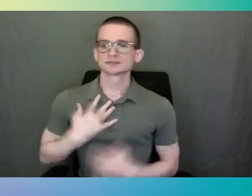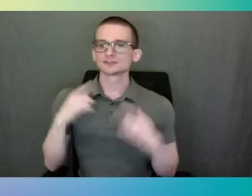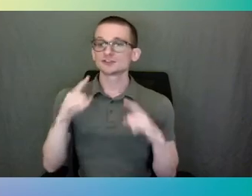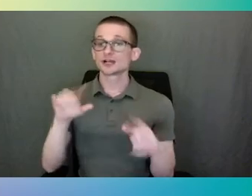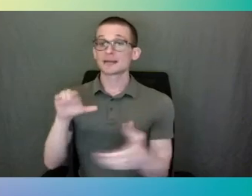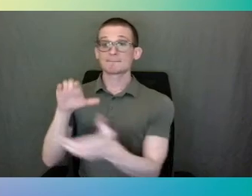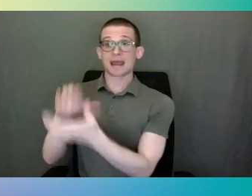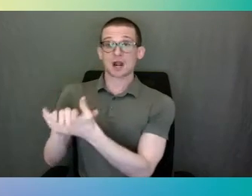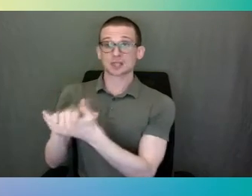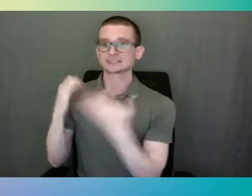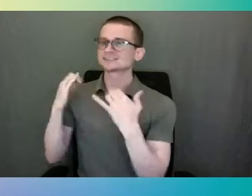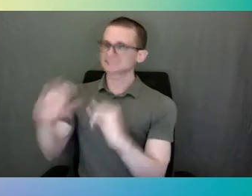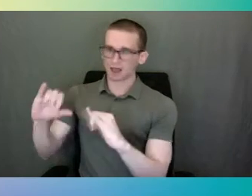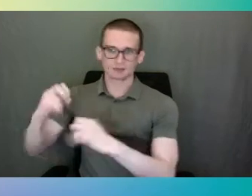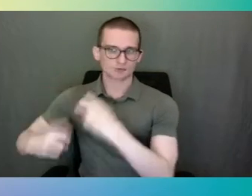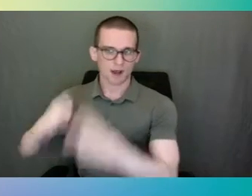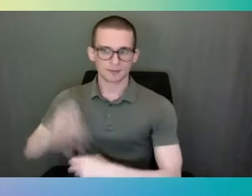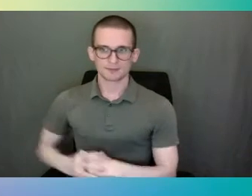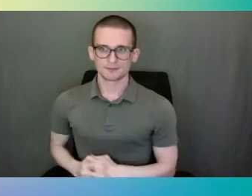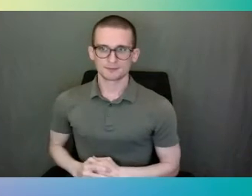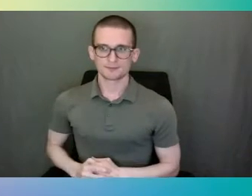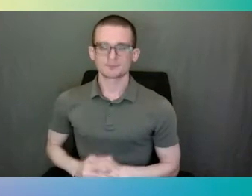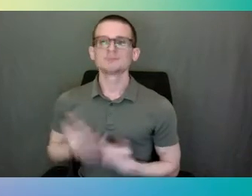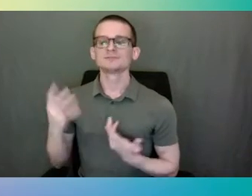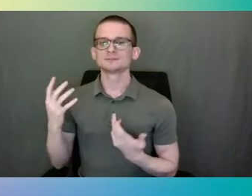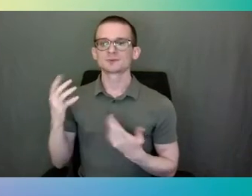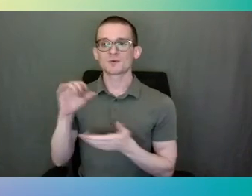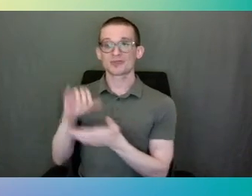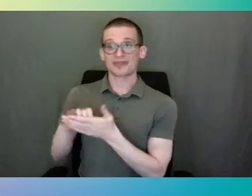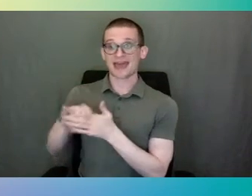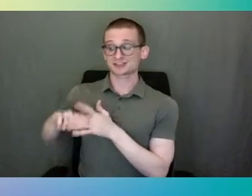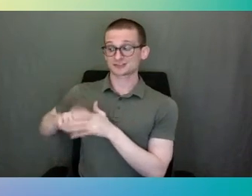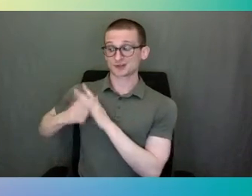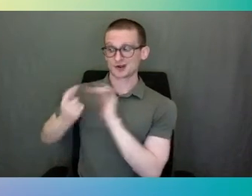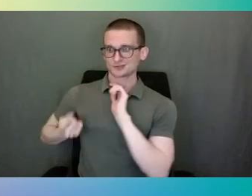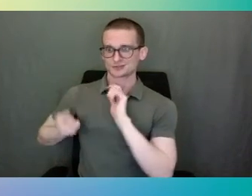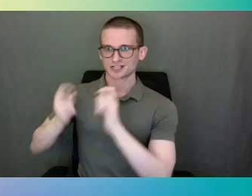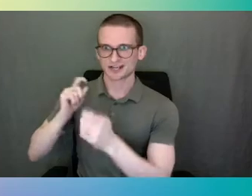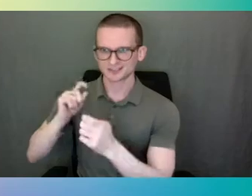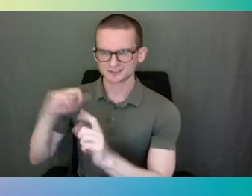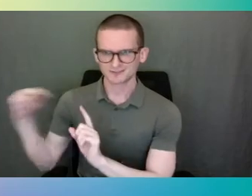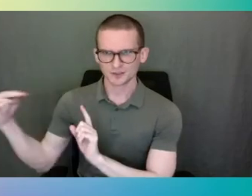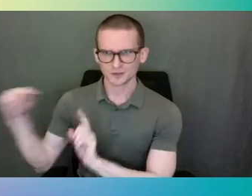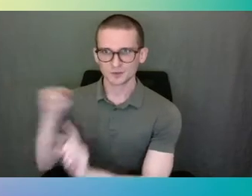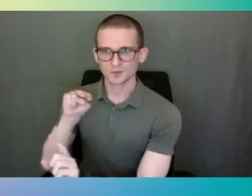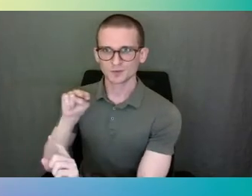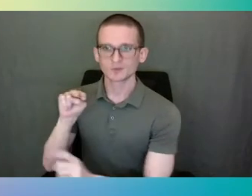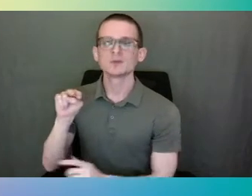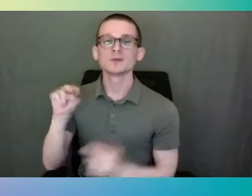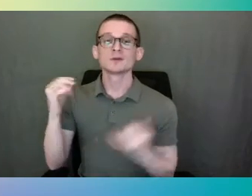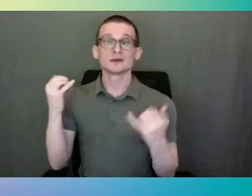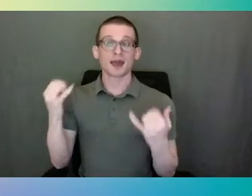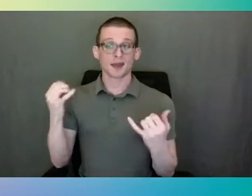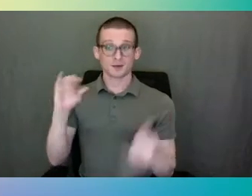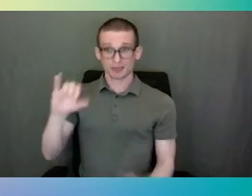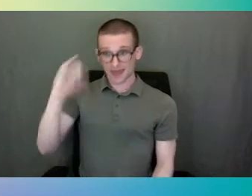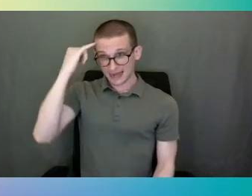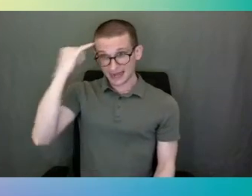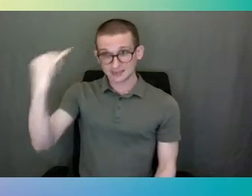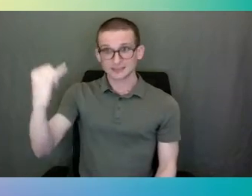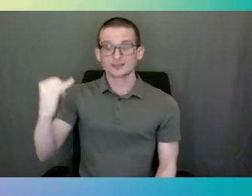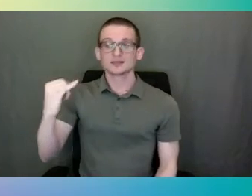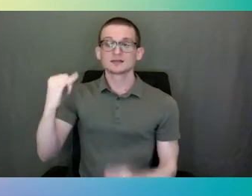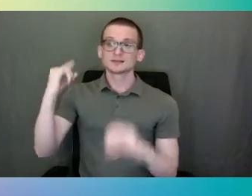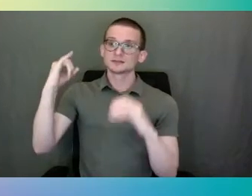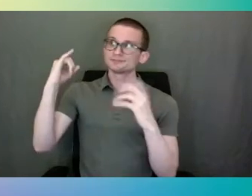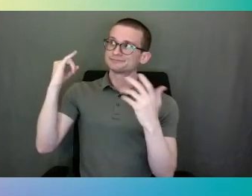problem. And so that started to change. So now the idea, the teaching